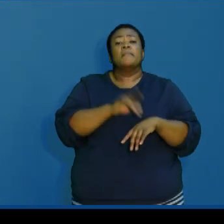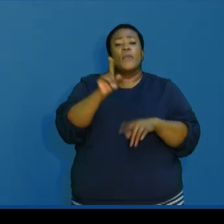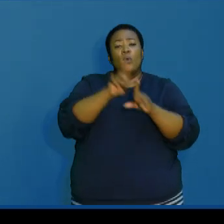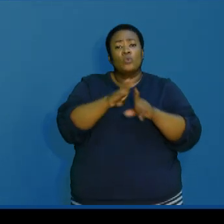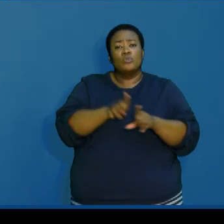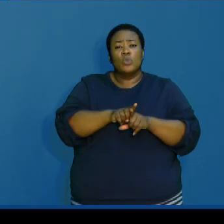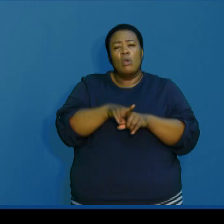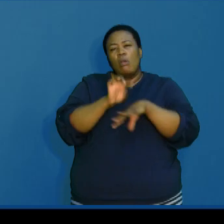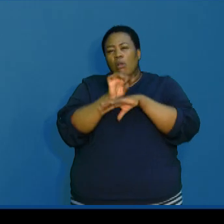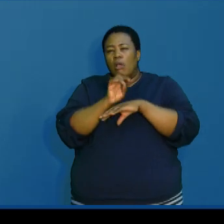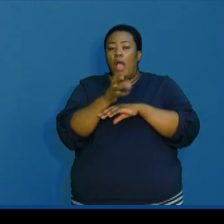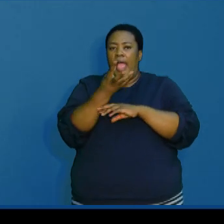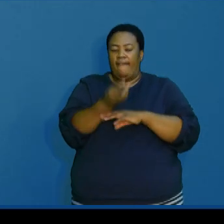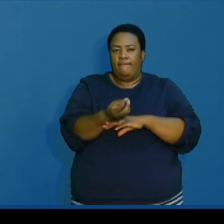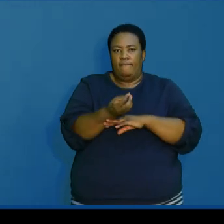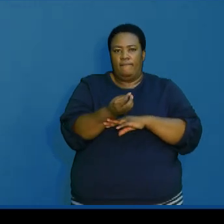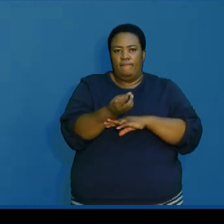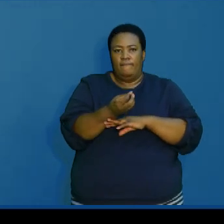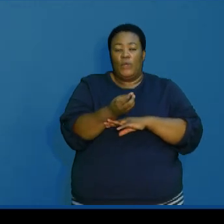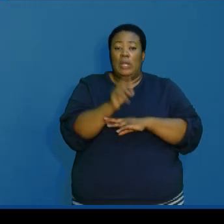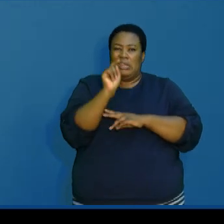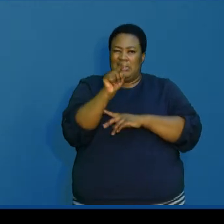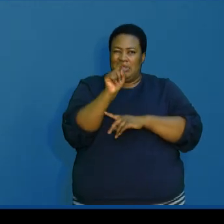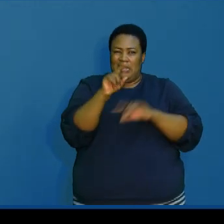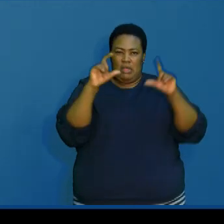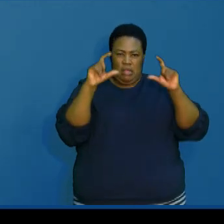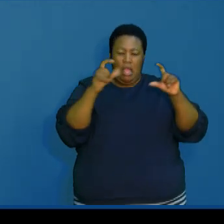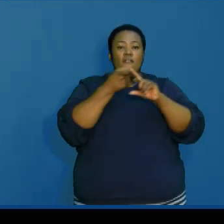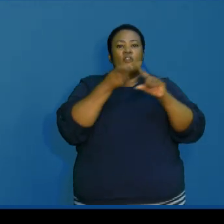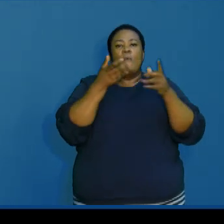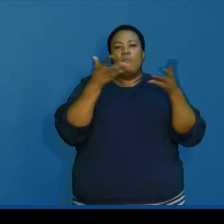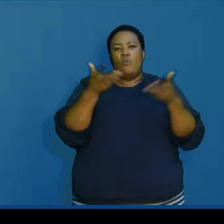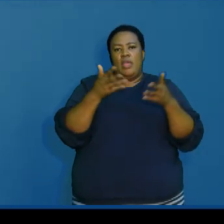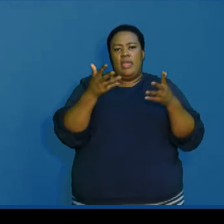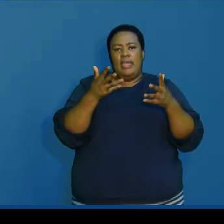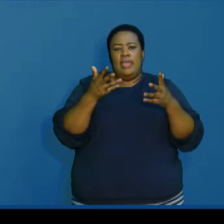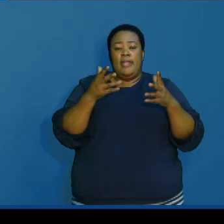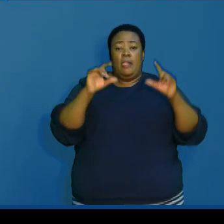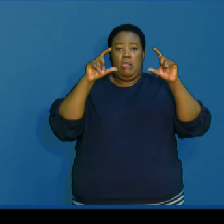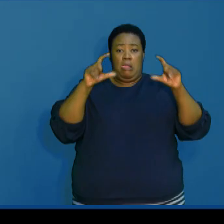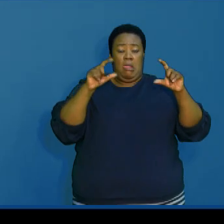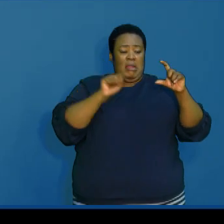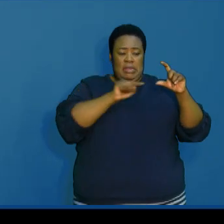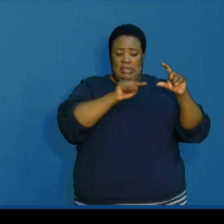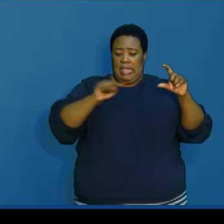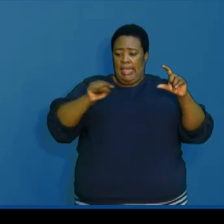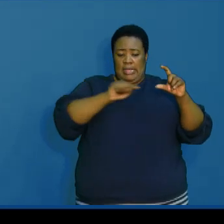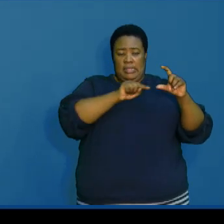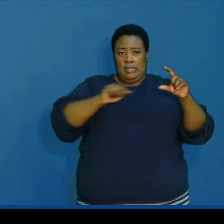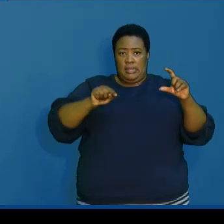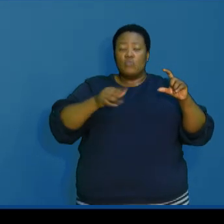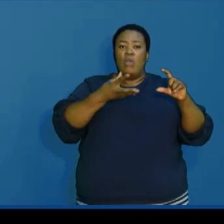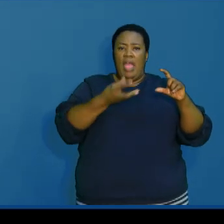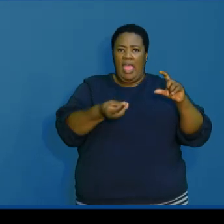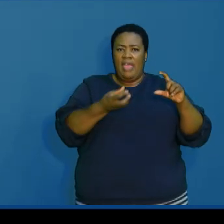clue as to where the extract was taken. At the end of your extract, you will be given extra